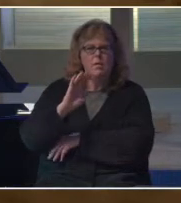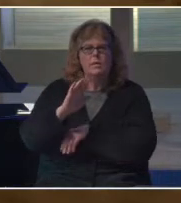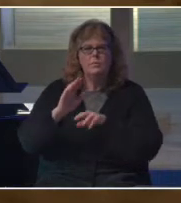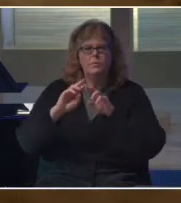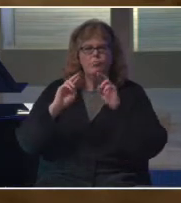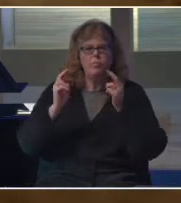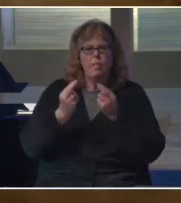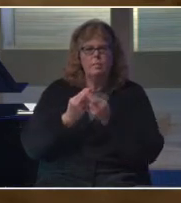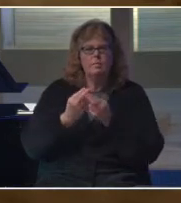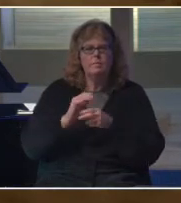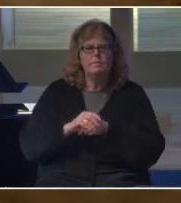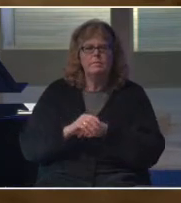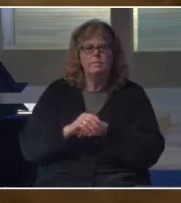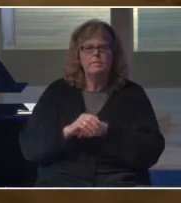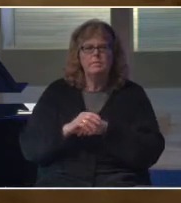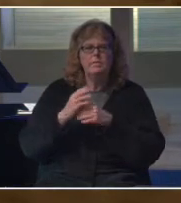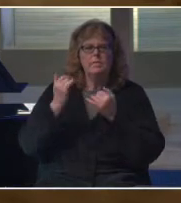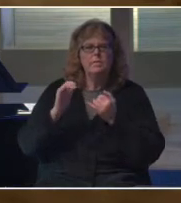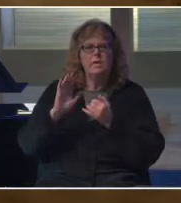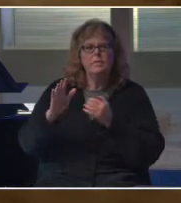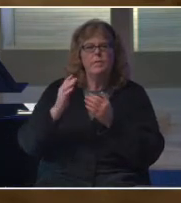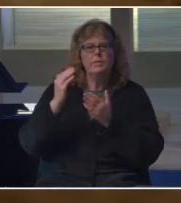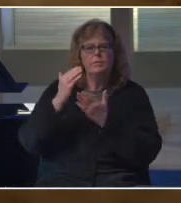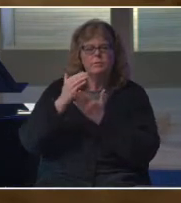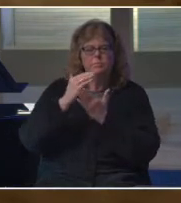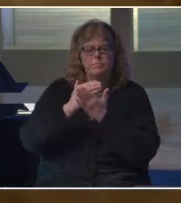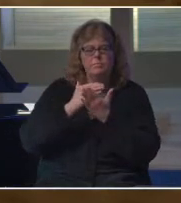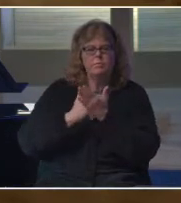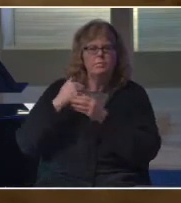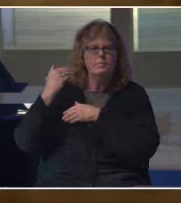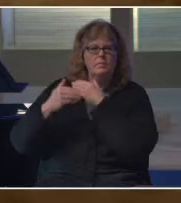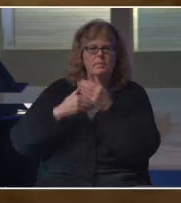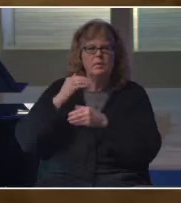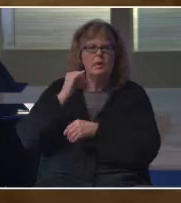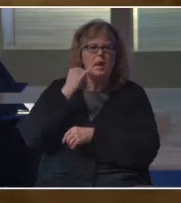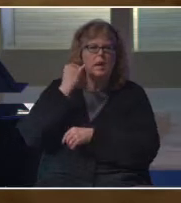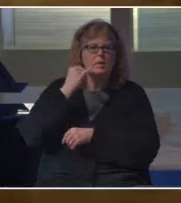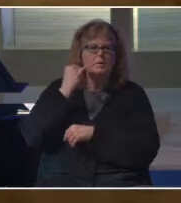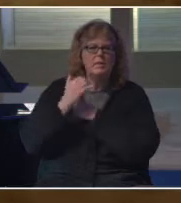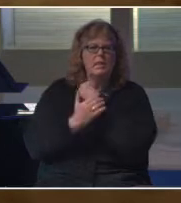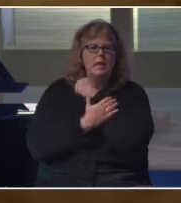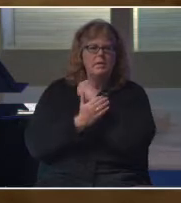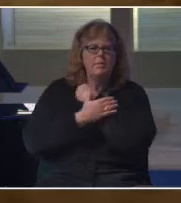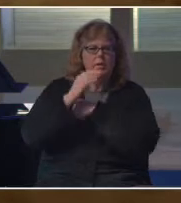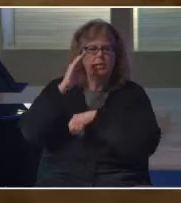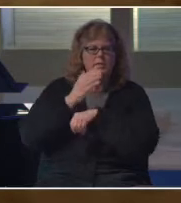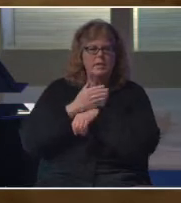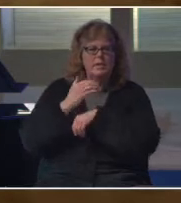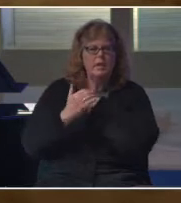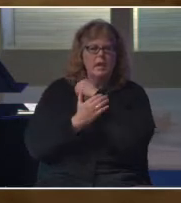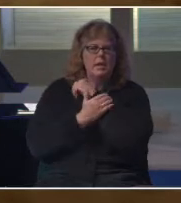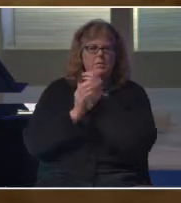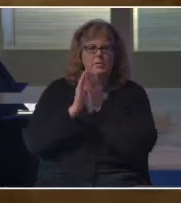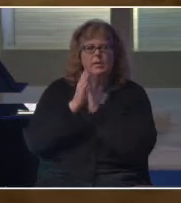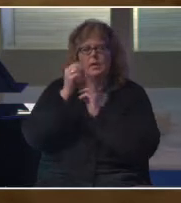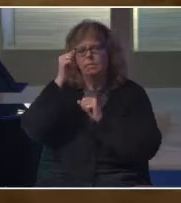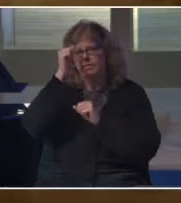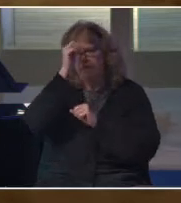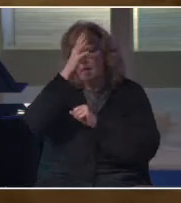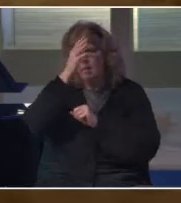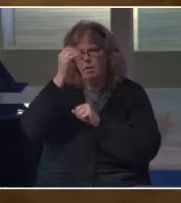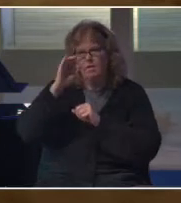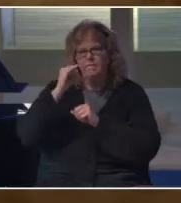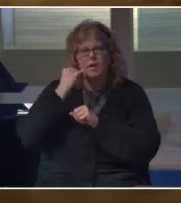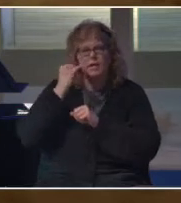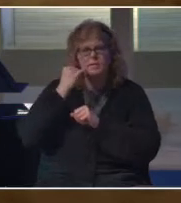relatives. Now these are the records of the generations of Isaac, Abraham's son. Abram became the father of Isaac,